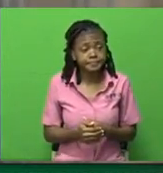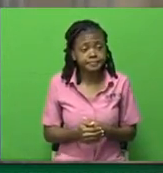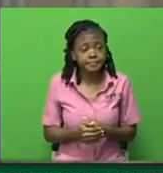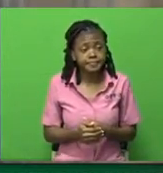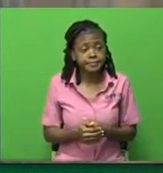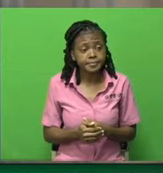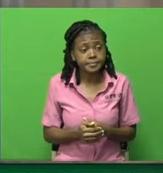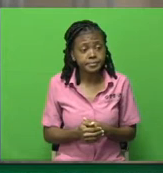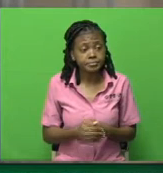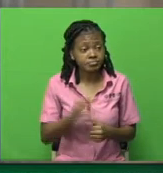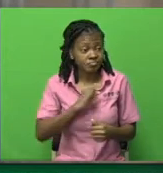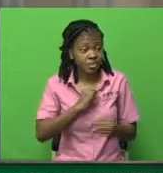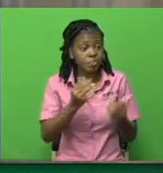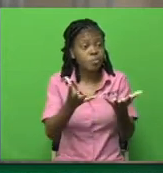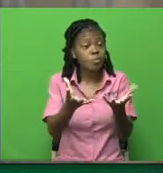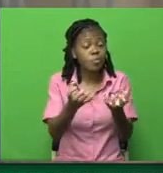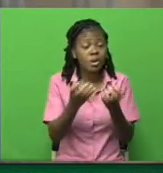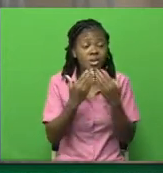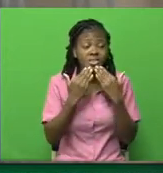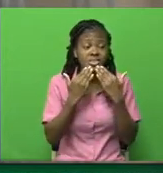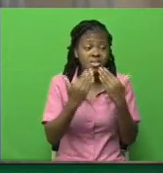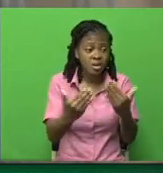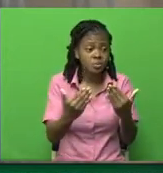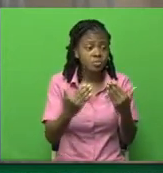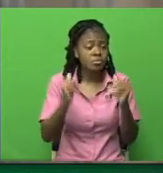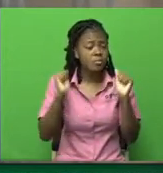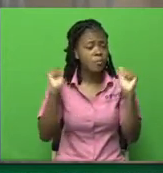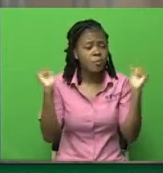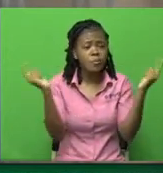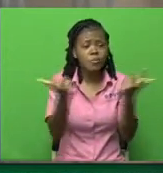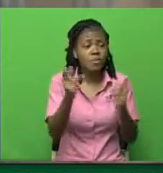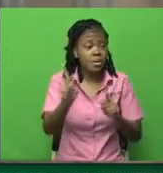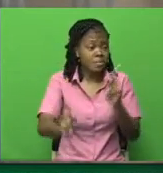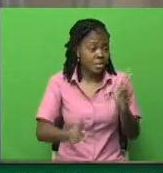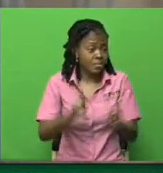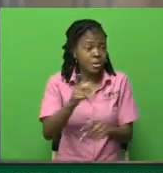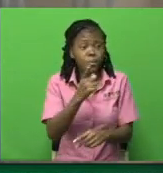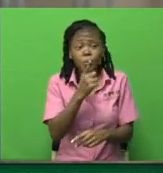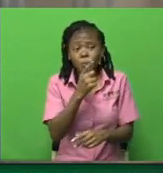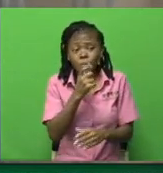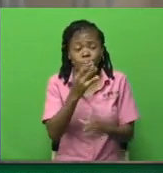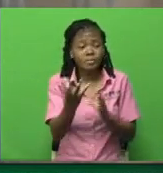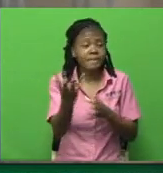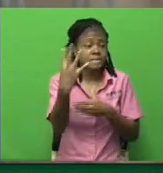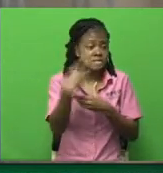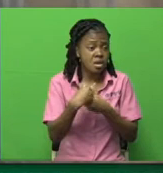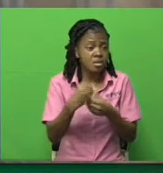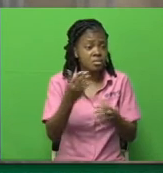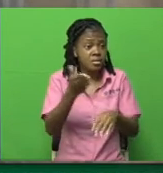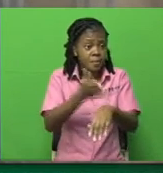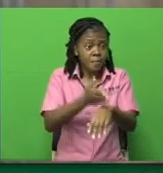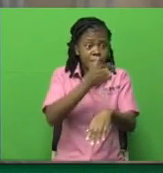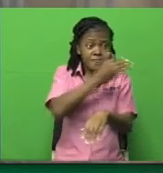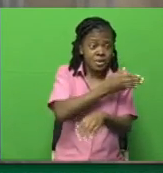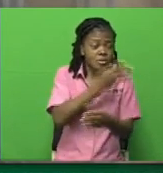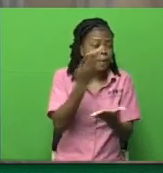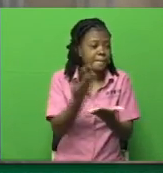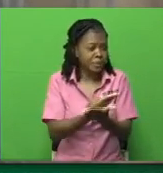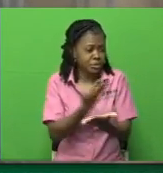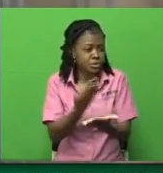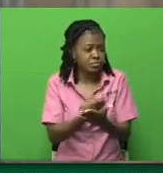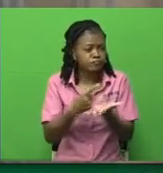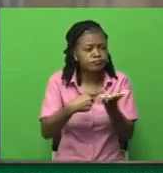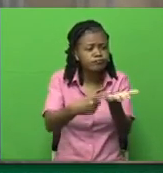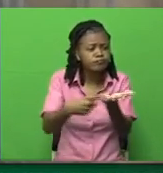and I want to thank all the persons who participated in our pre-budget consultations we had several of